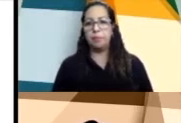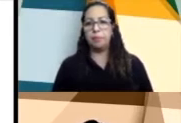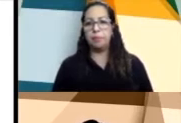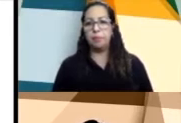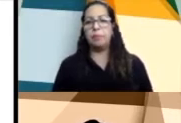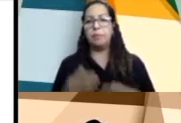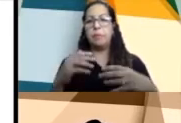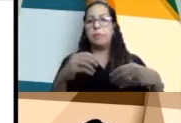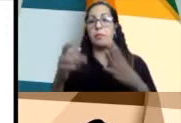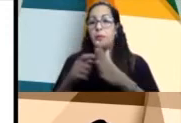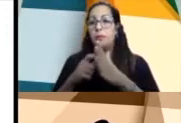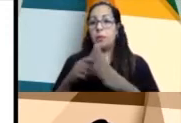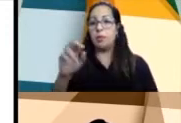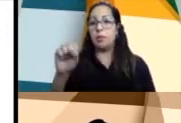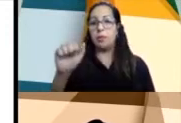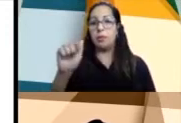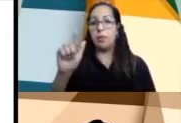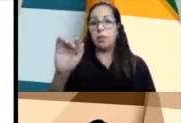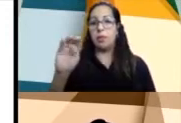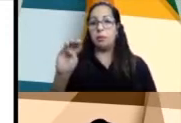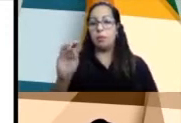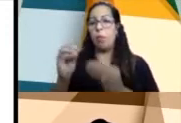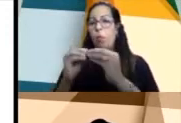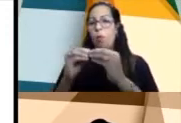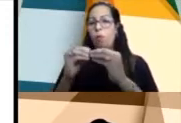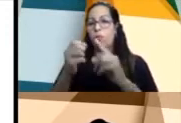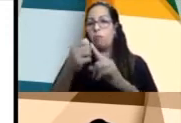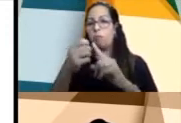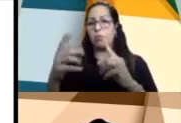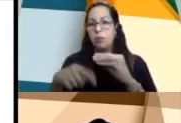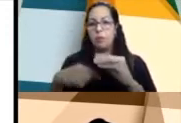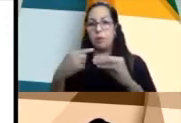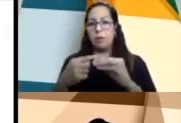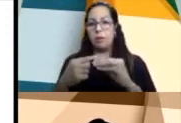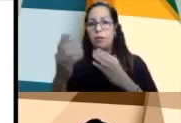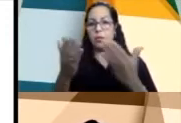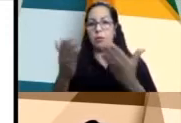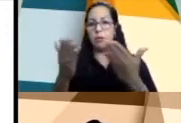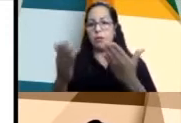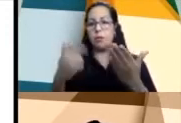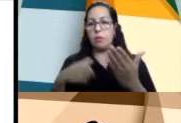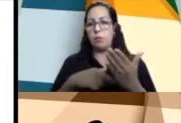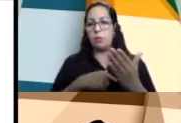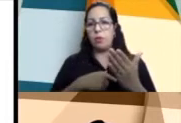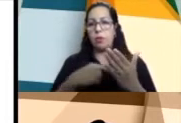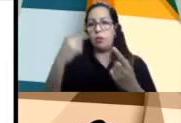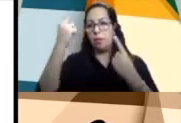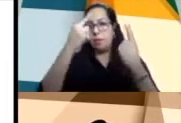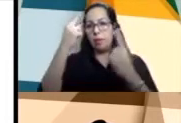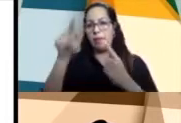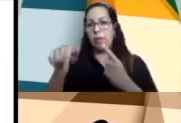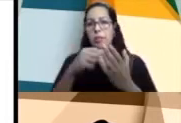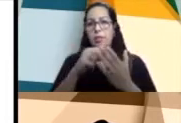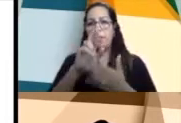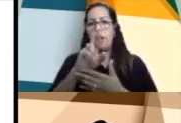request Salim to provide you more in detail the tasks, services that we will consider for these